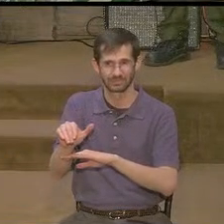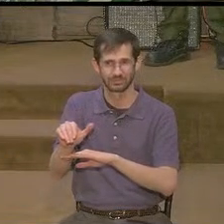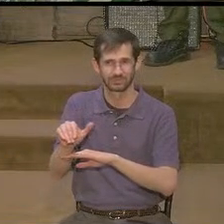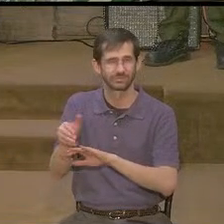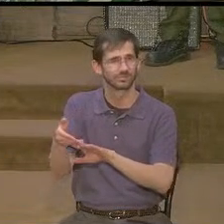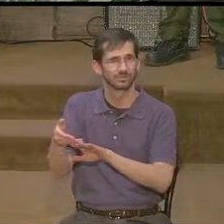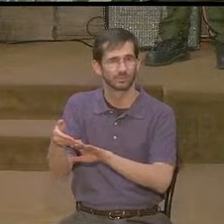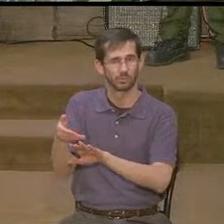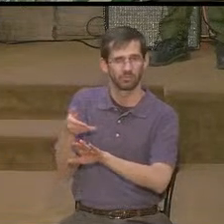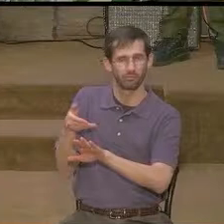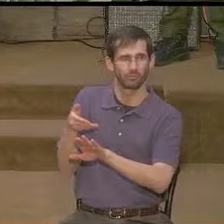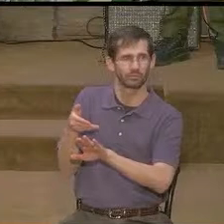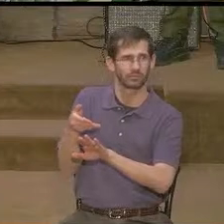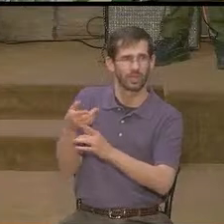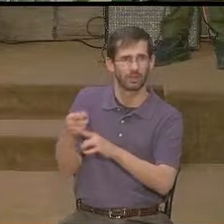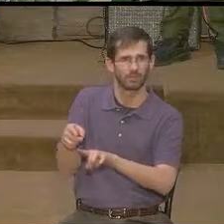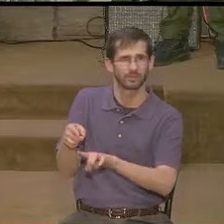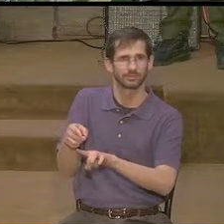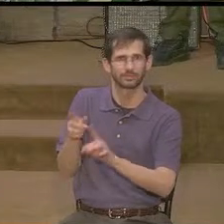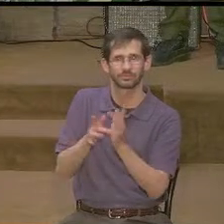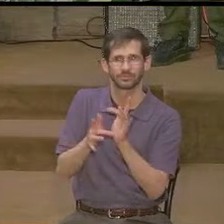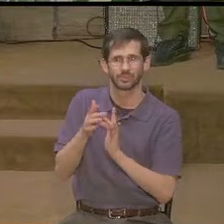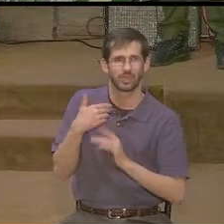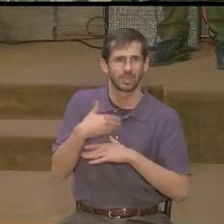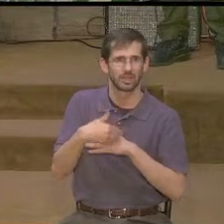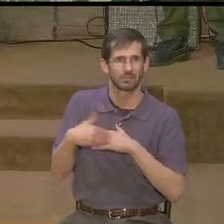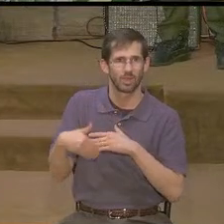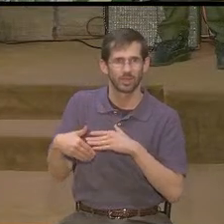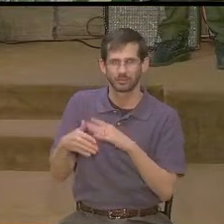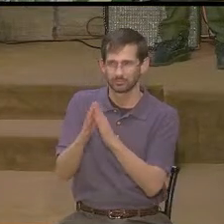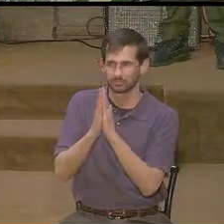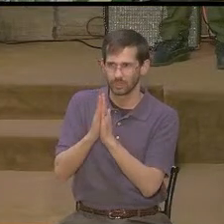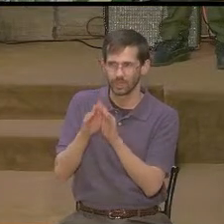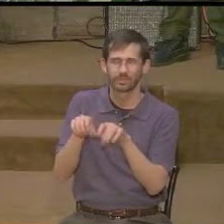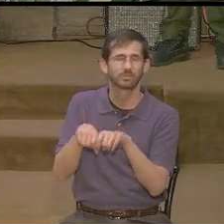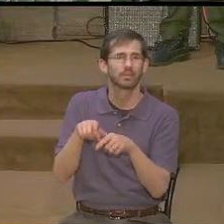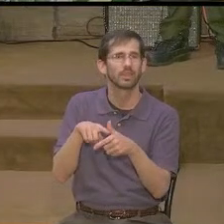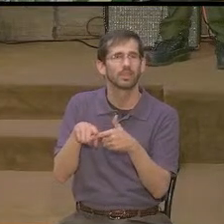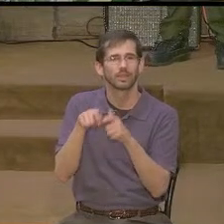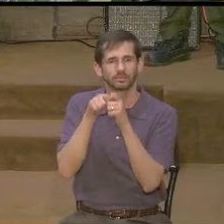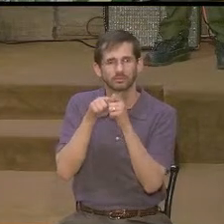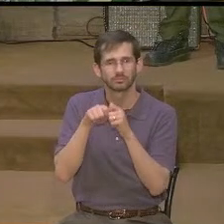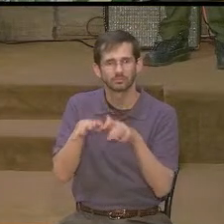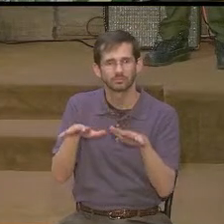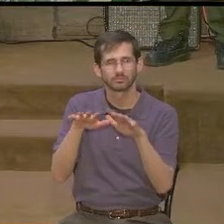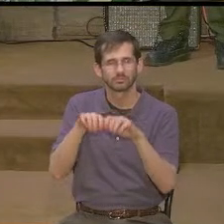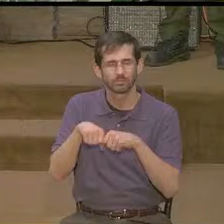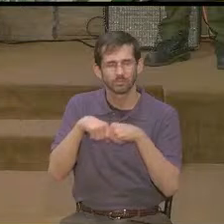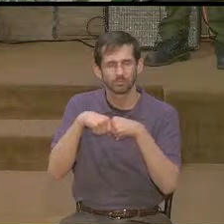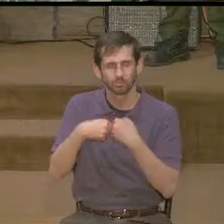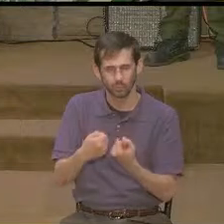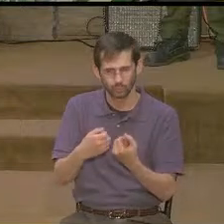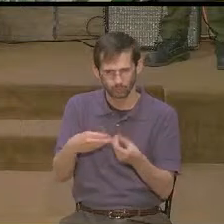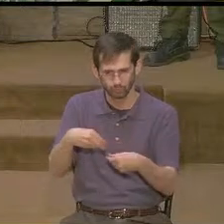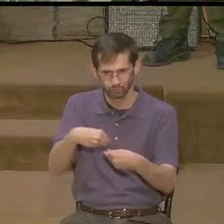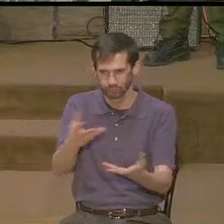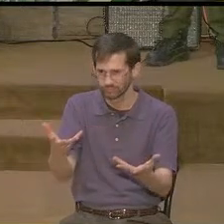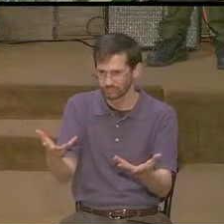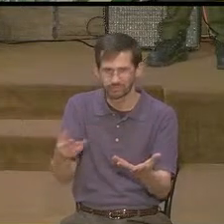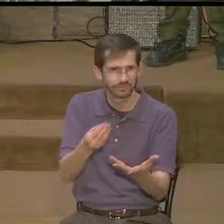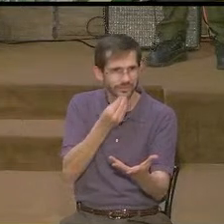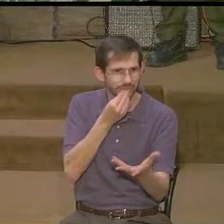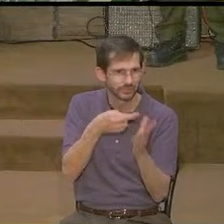And when he had given thanks, he broke it and said, take, eat. This is my body which is broken for